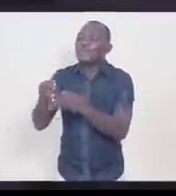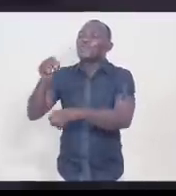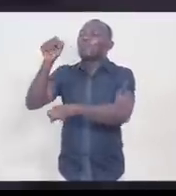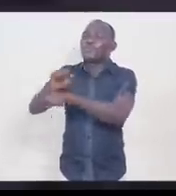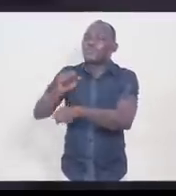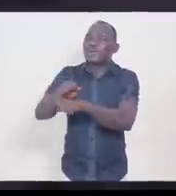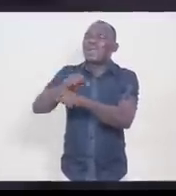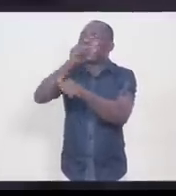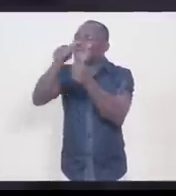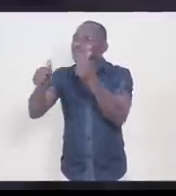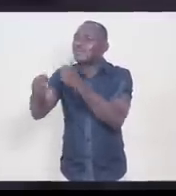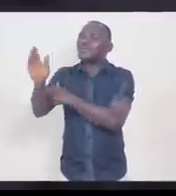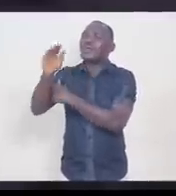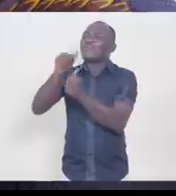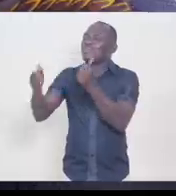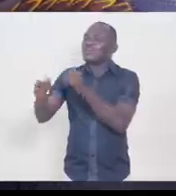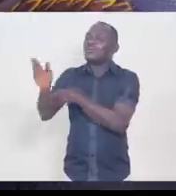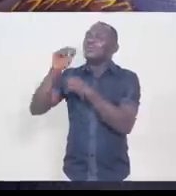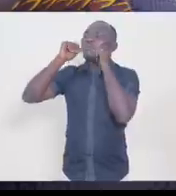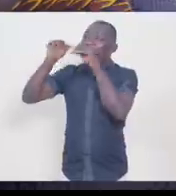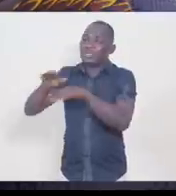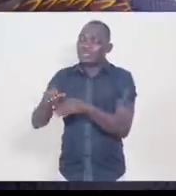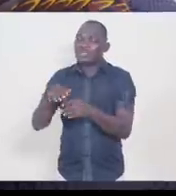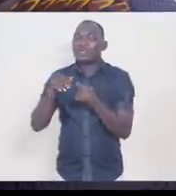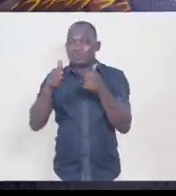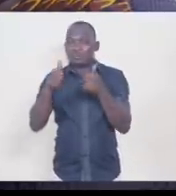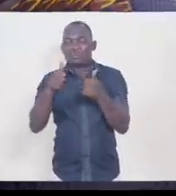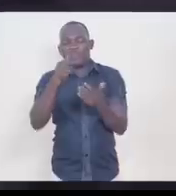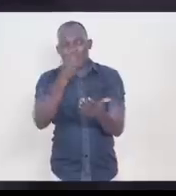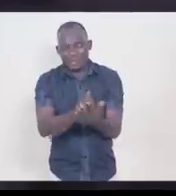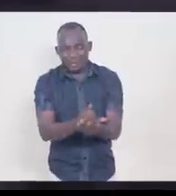in everything that you Amen. Do, Miss Coco. God bless you. Amen.